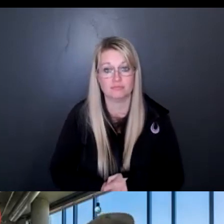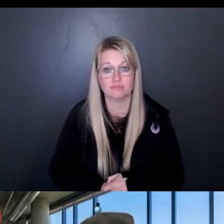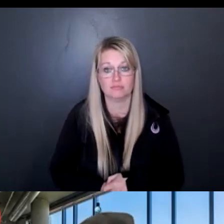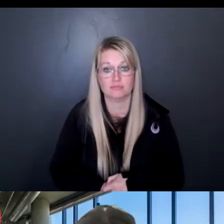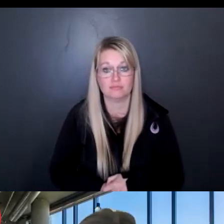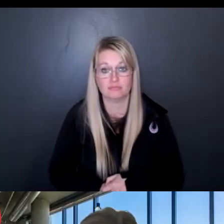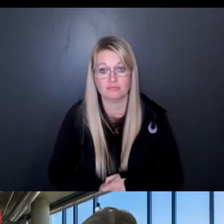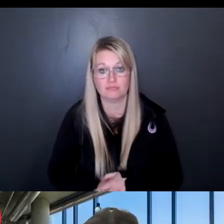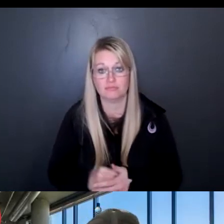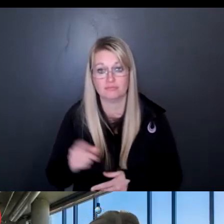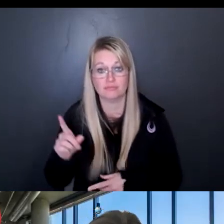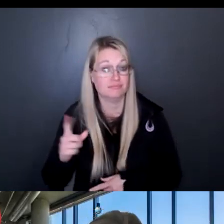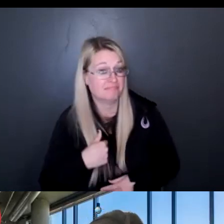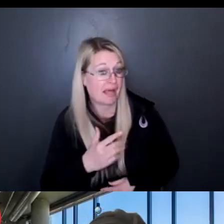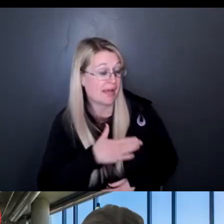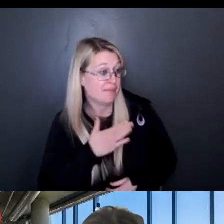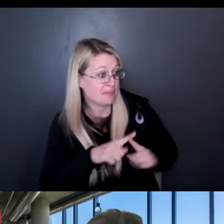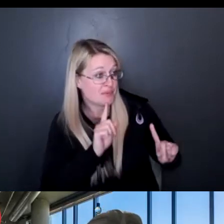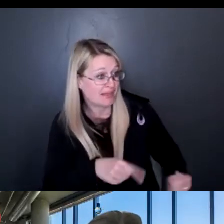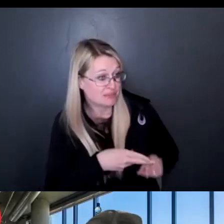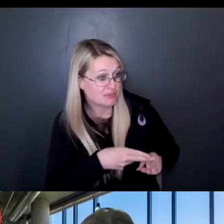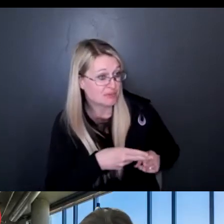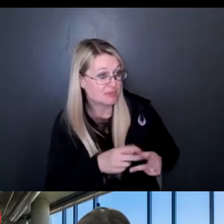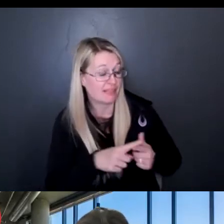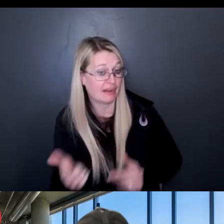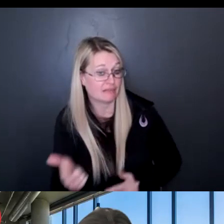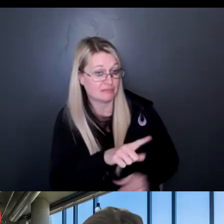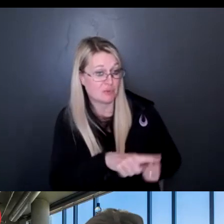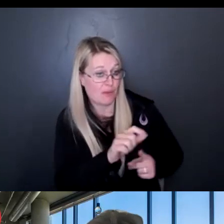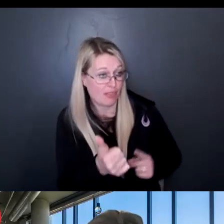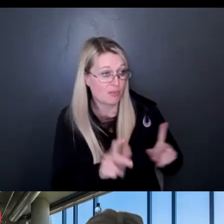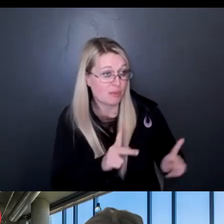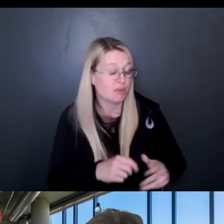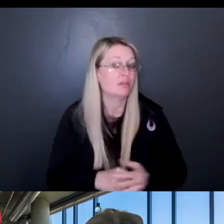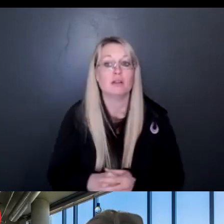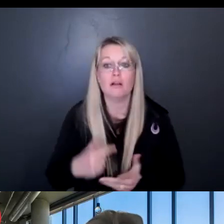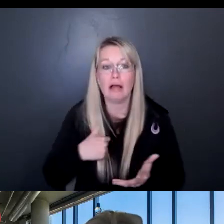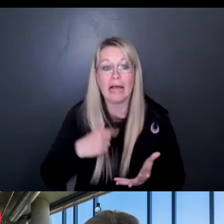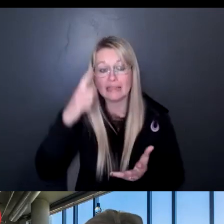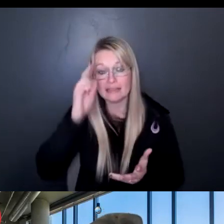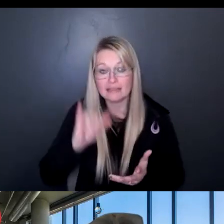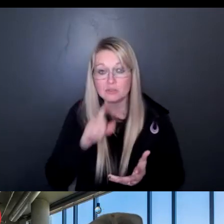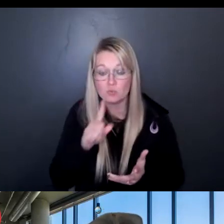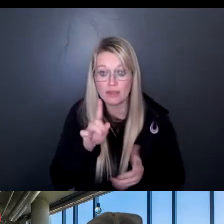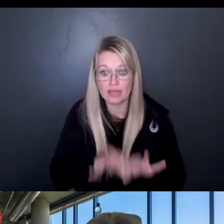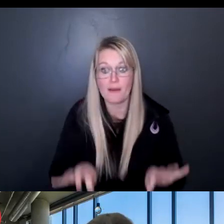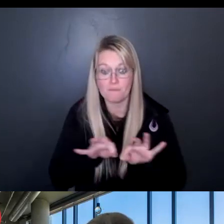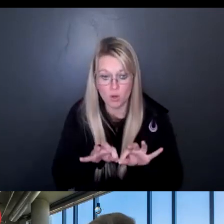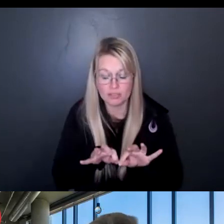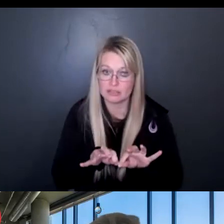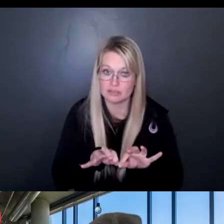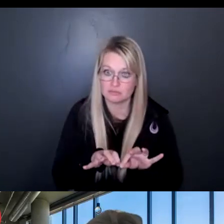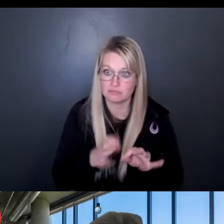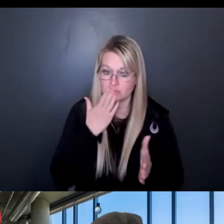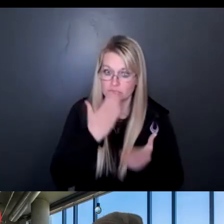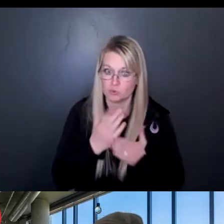I'm happy to answer the question briefly, and then also pass it on to other panelists. I think that's a really important and valuable